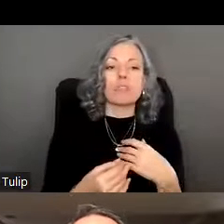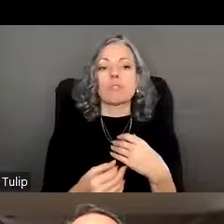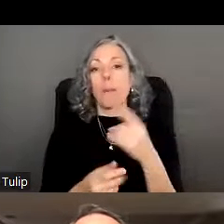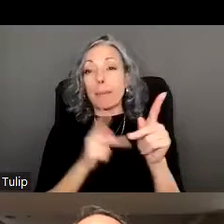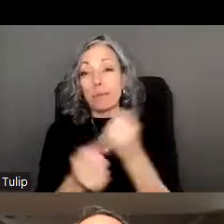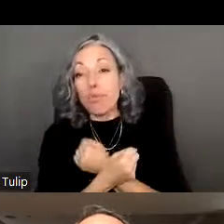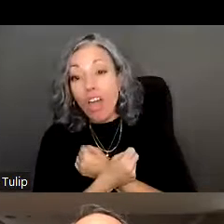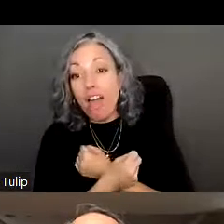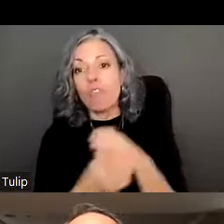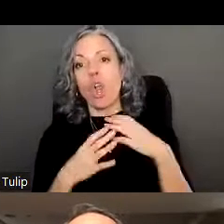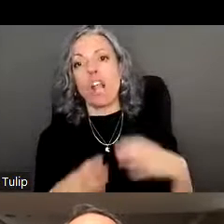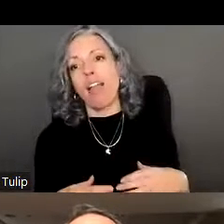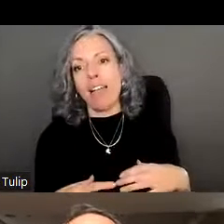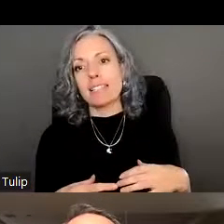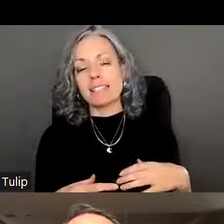our clients or participants.